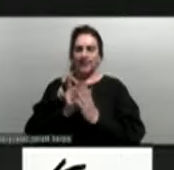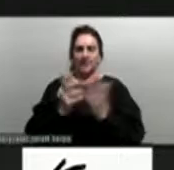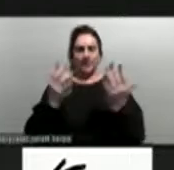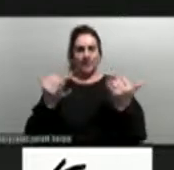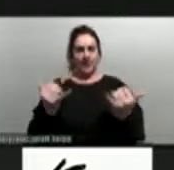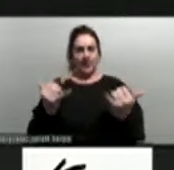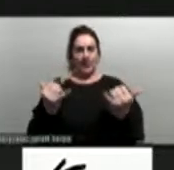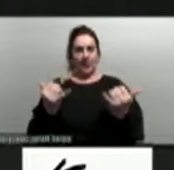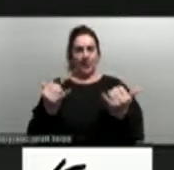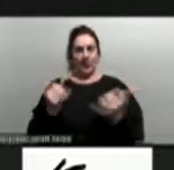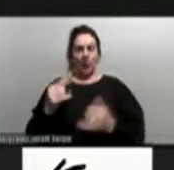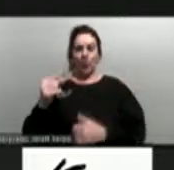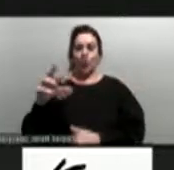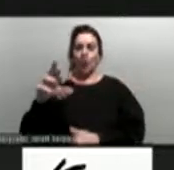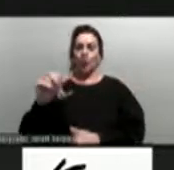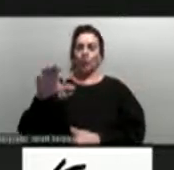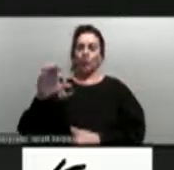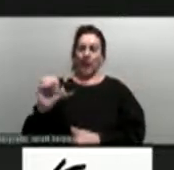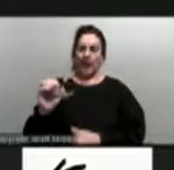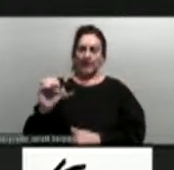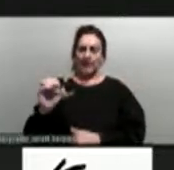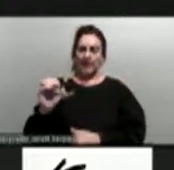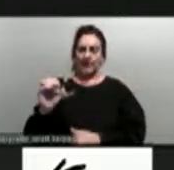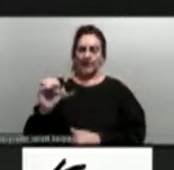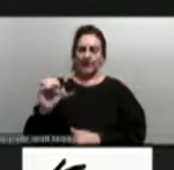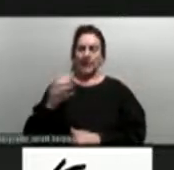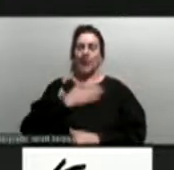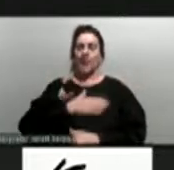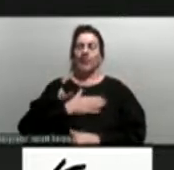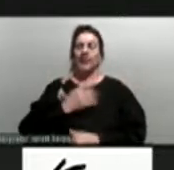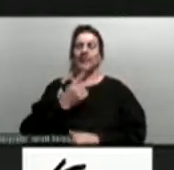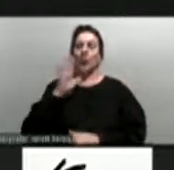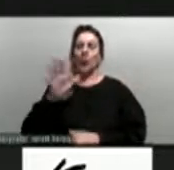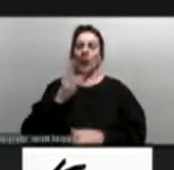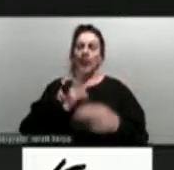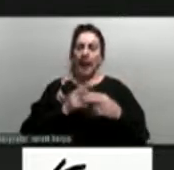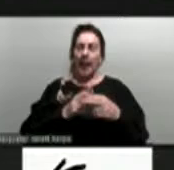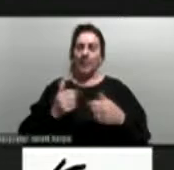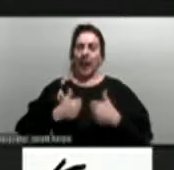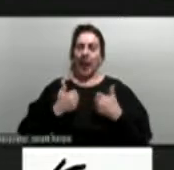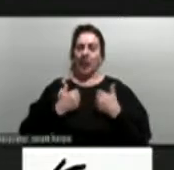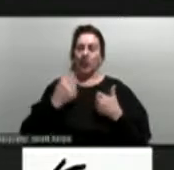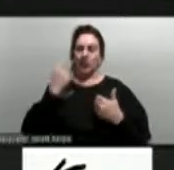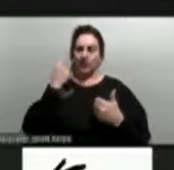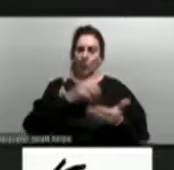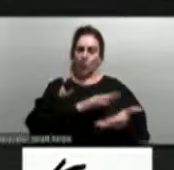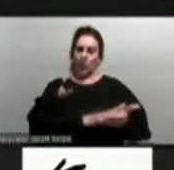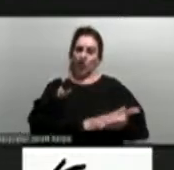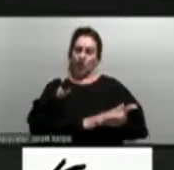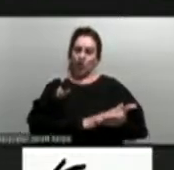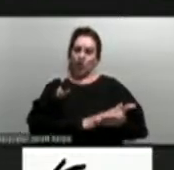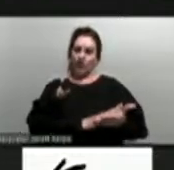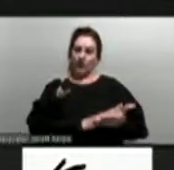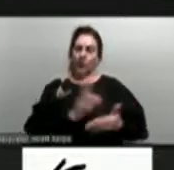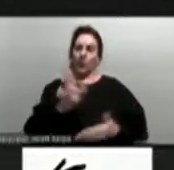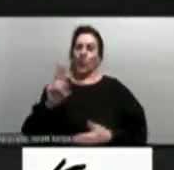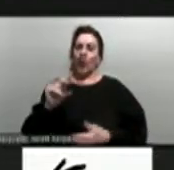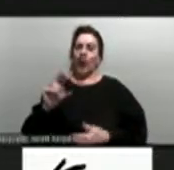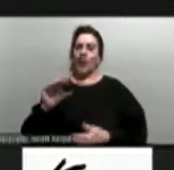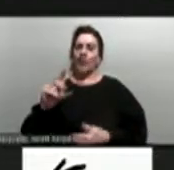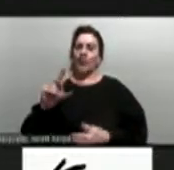can Grace Bracamonte please state your name and address for the record? Unmute your phone. State your name